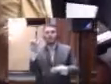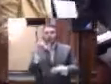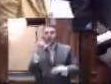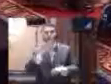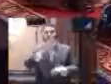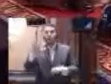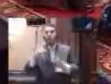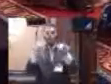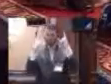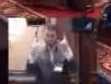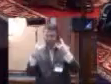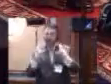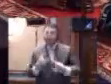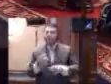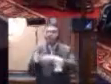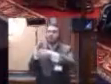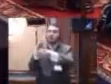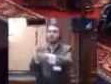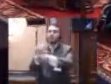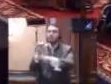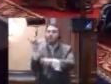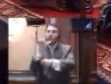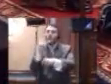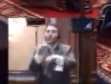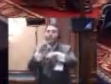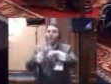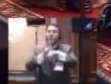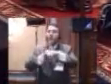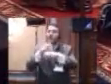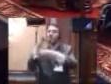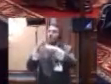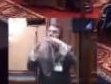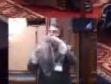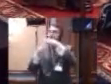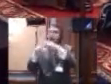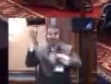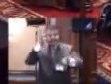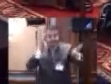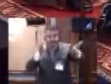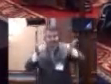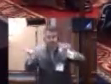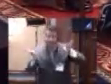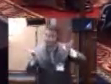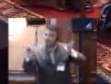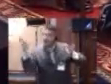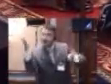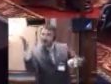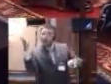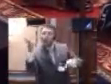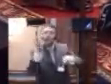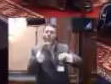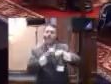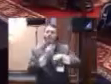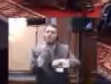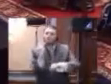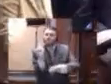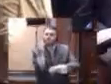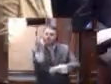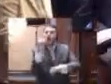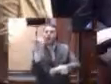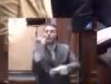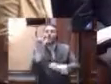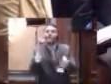really very effective and would be a very important instrument in building democratic